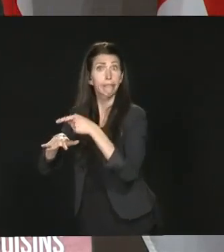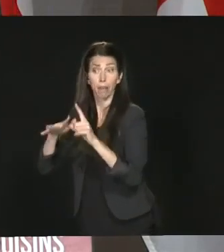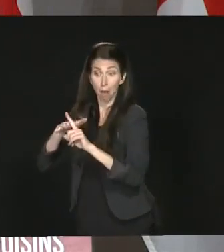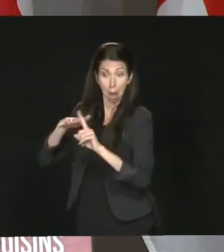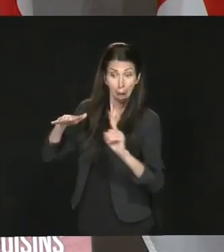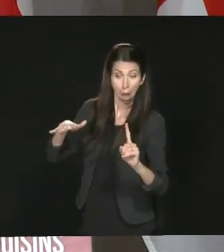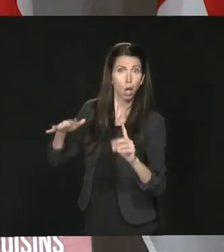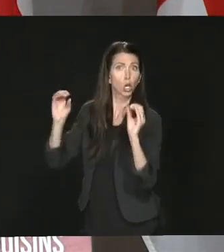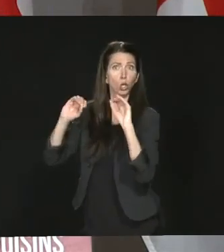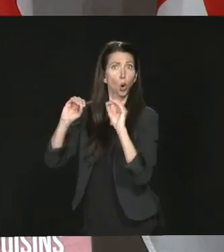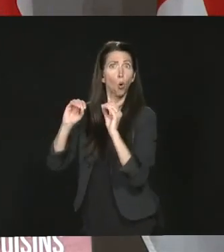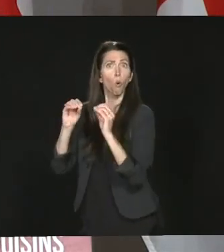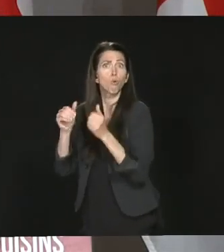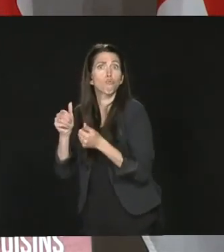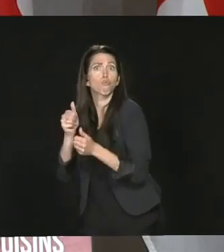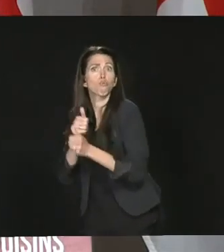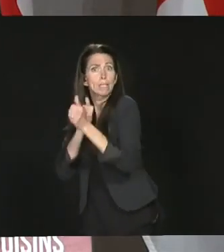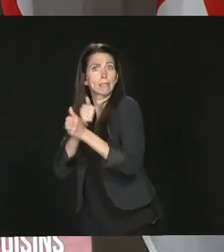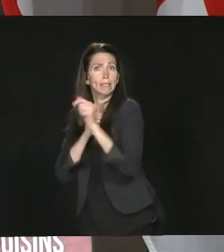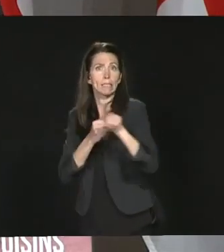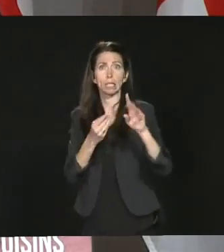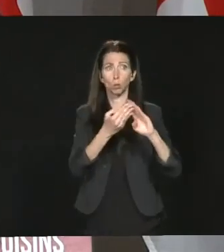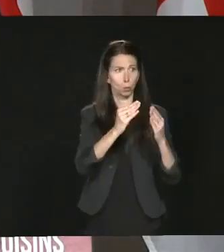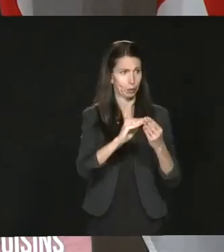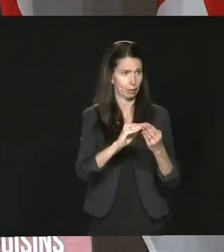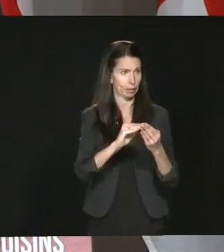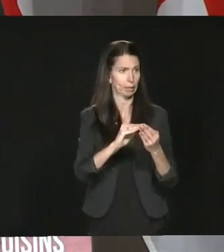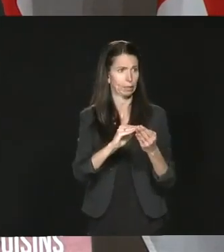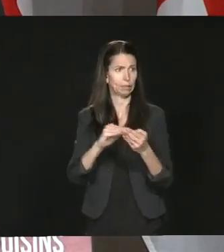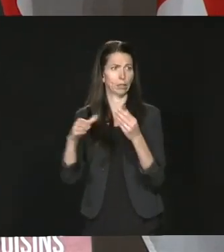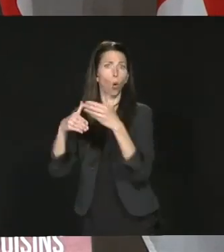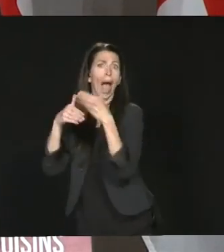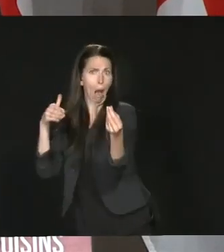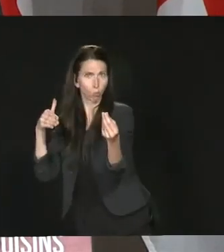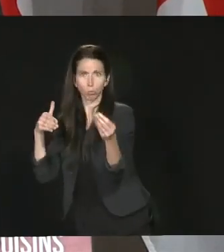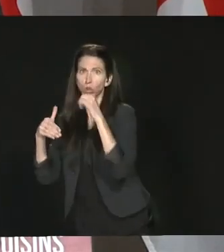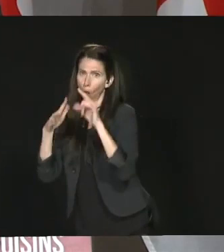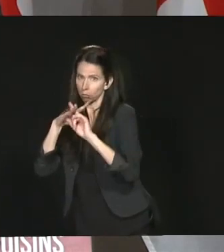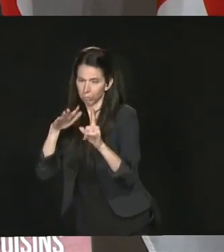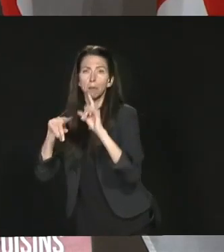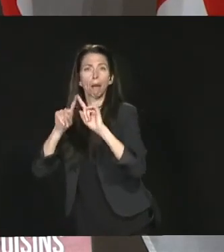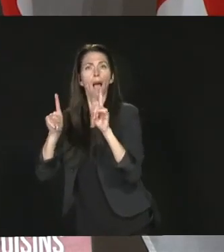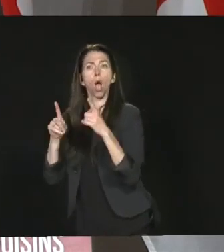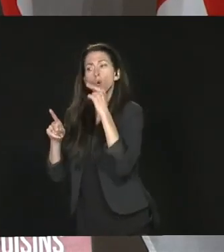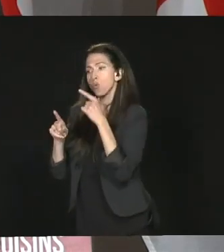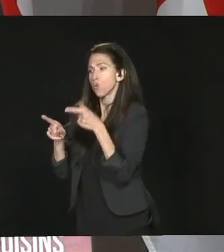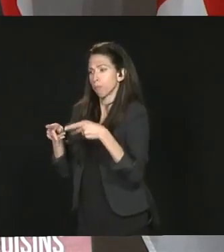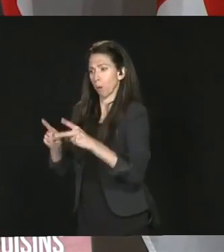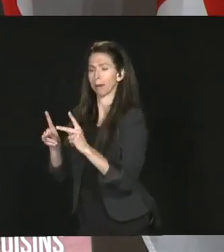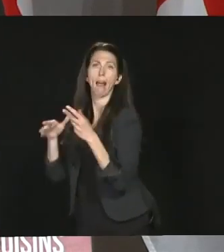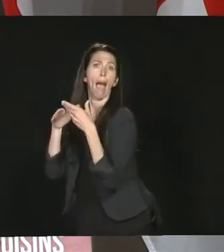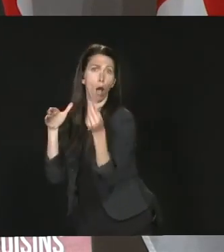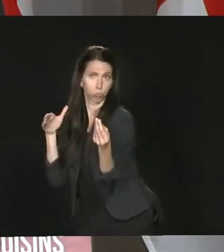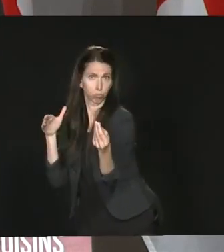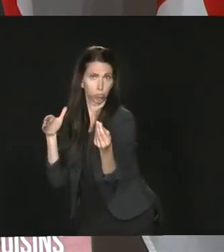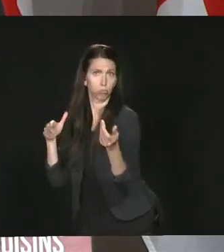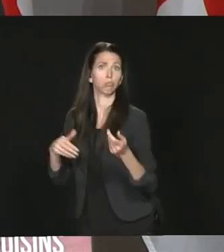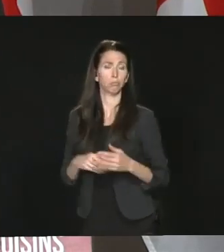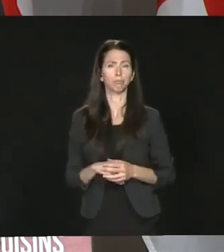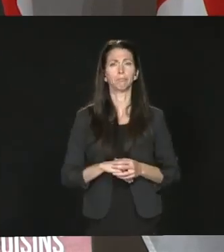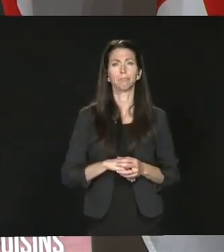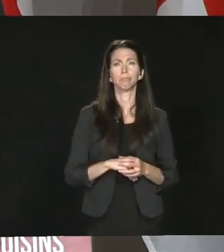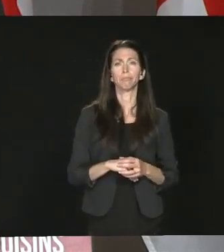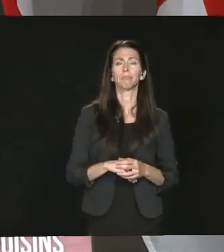Well, thank you very much, Justin, for what I think is a very important question. And first of all, I'd begin by answering that our first priority in